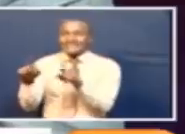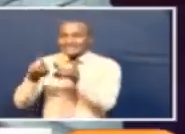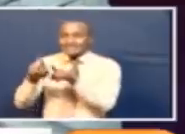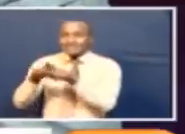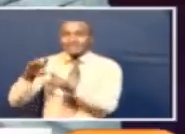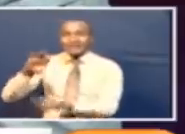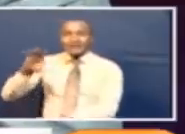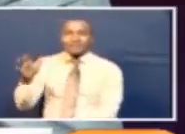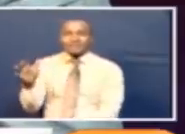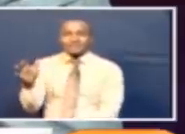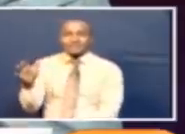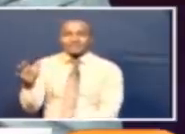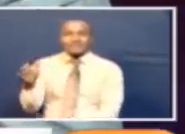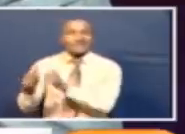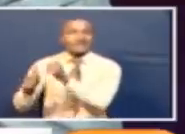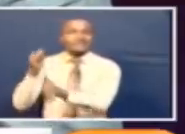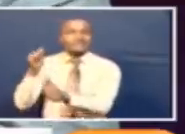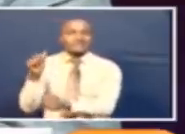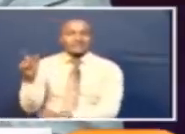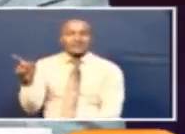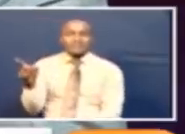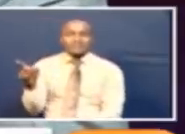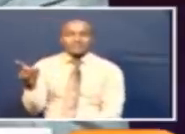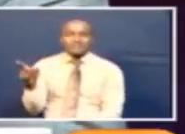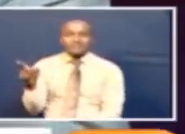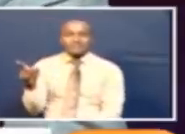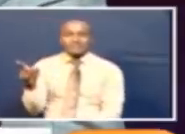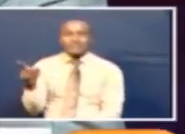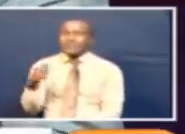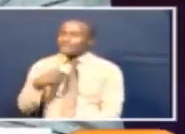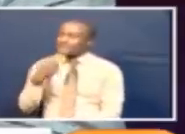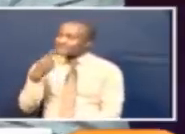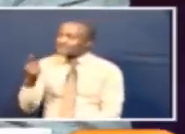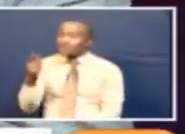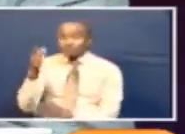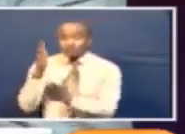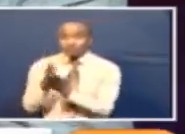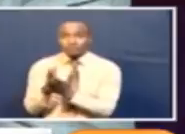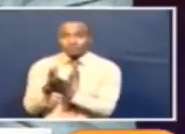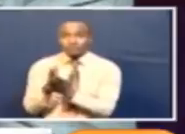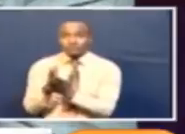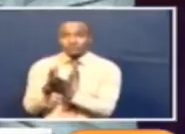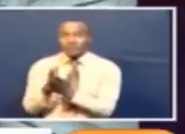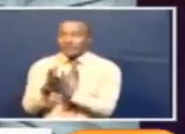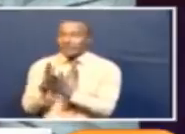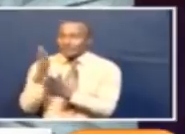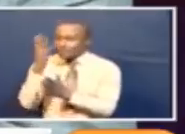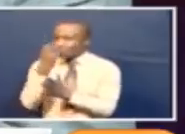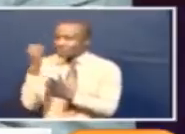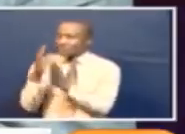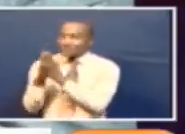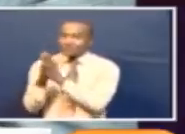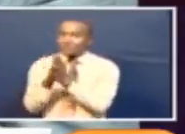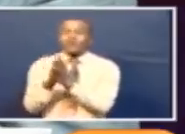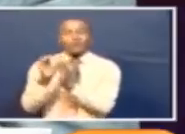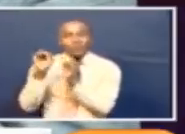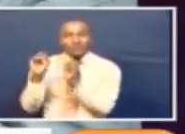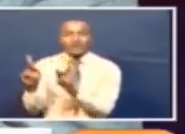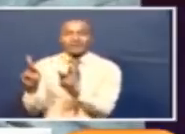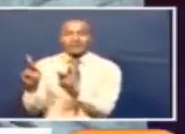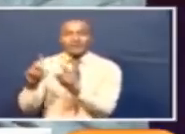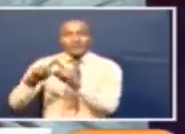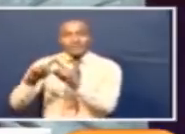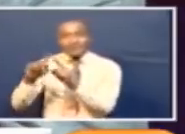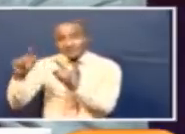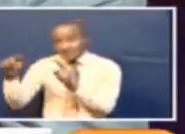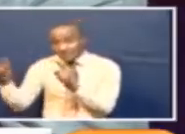county rejected him. So I can tell you for sure, a beautiful story can always be done. But